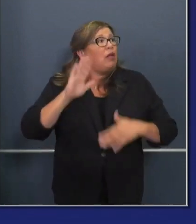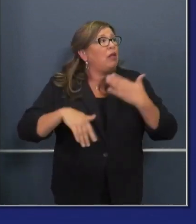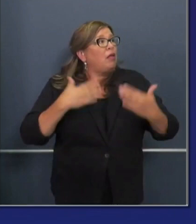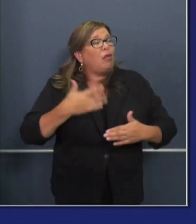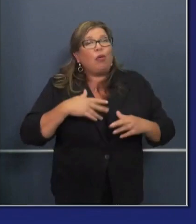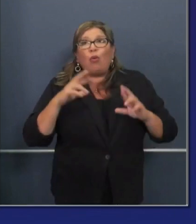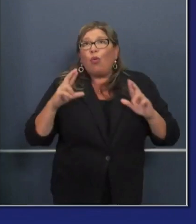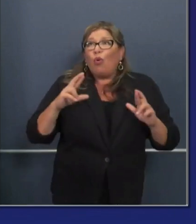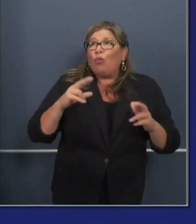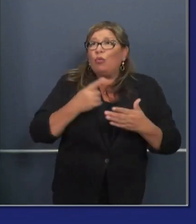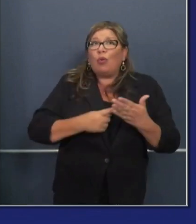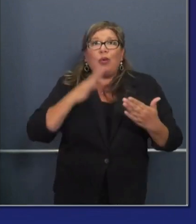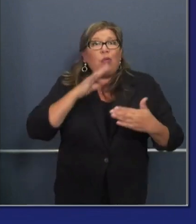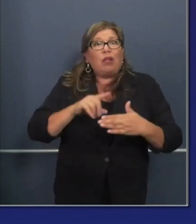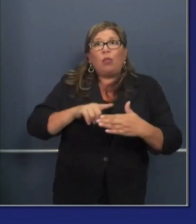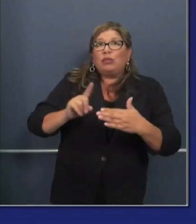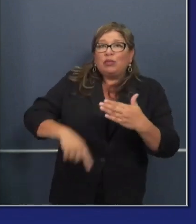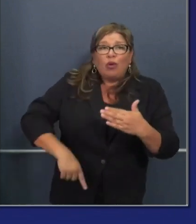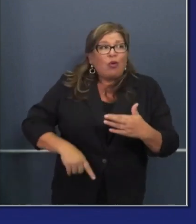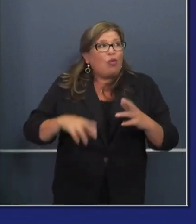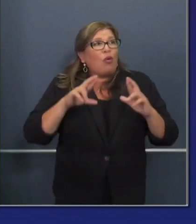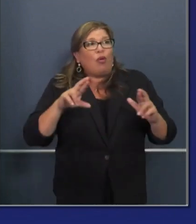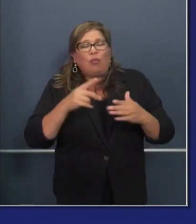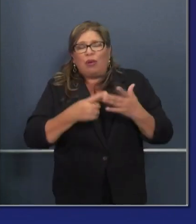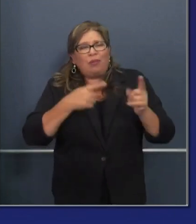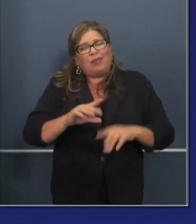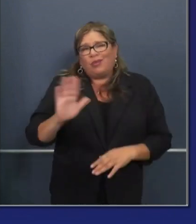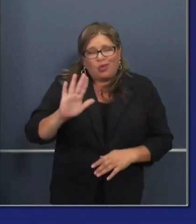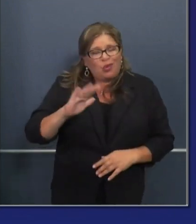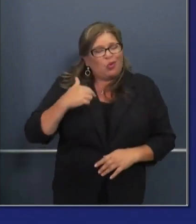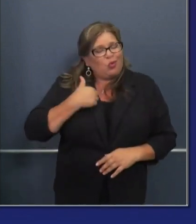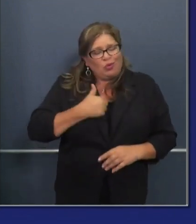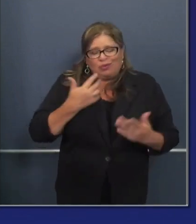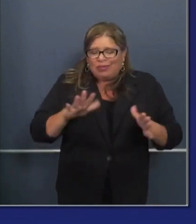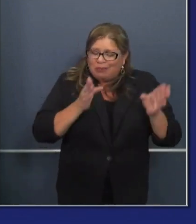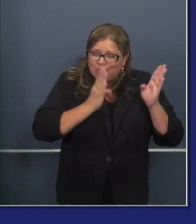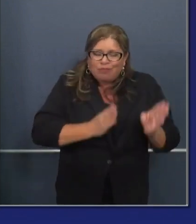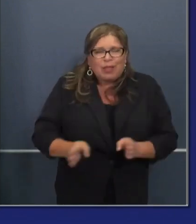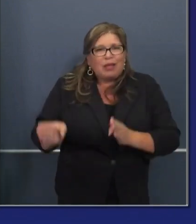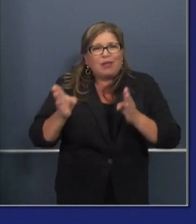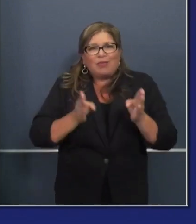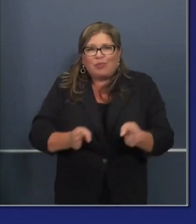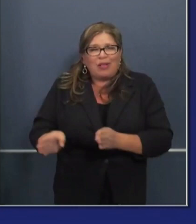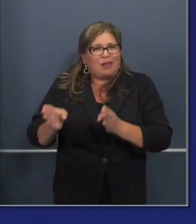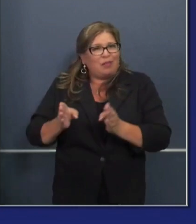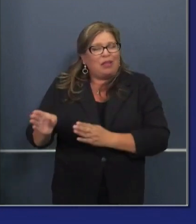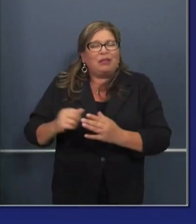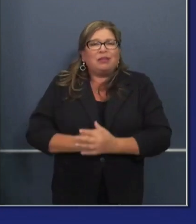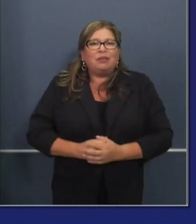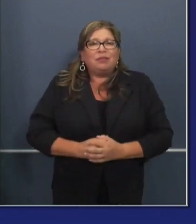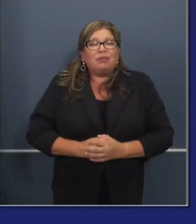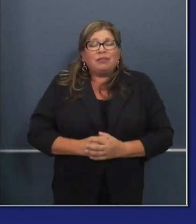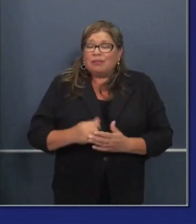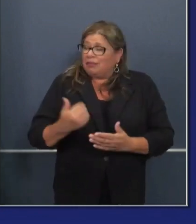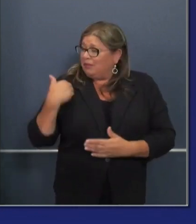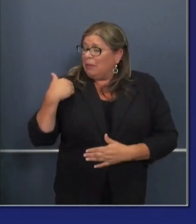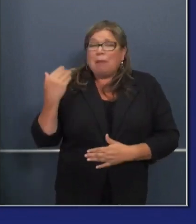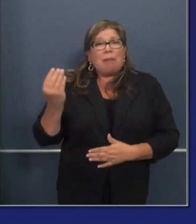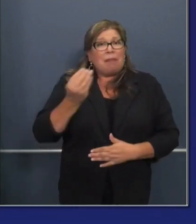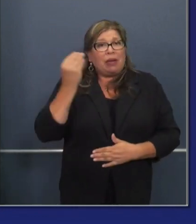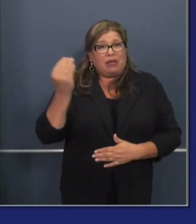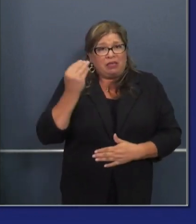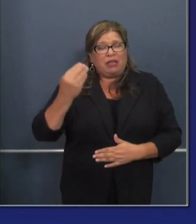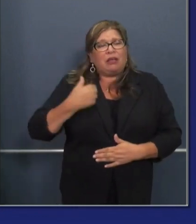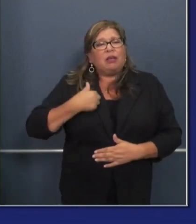few months. I presented a similar slide last week on Monday that looks at the capacity of our system